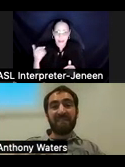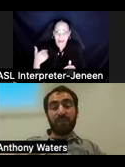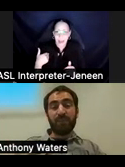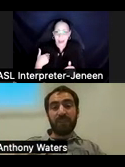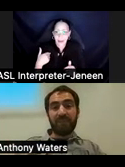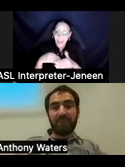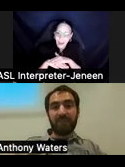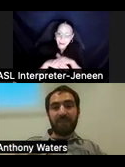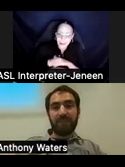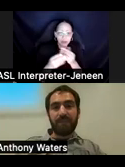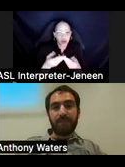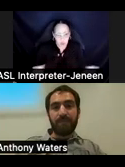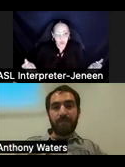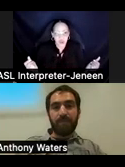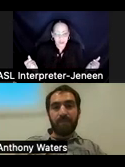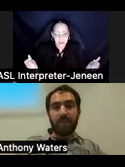access to solutions.